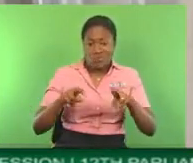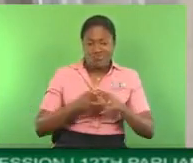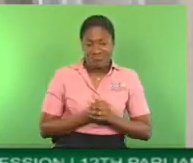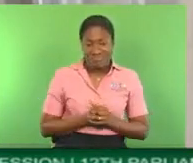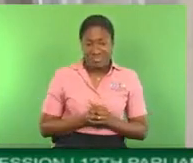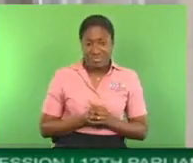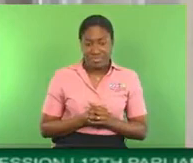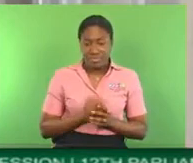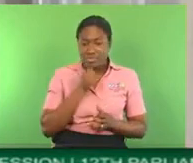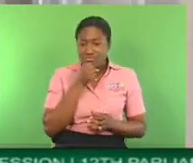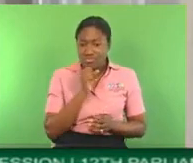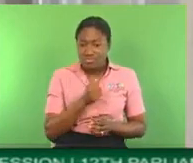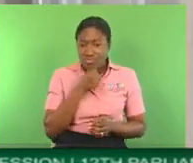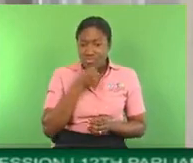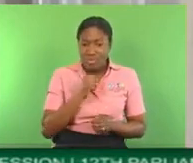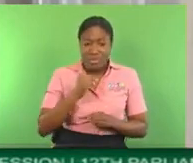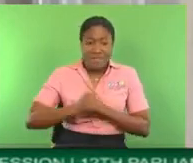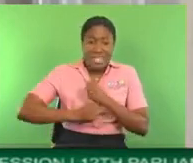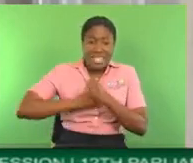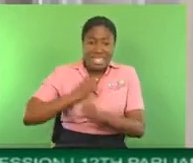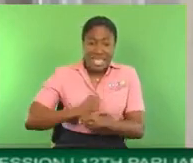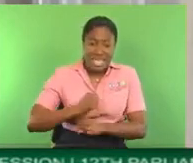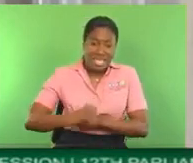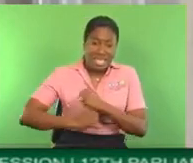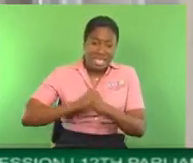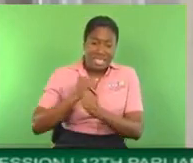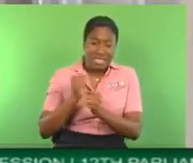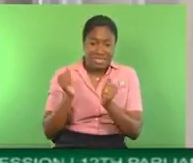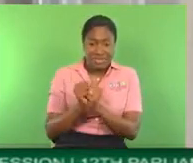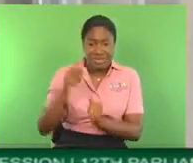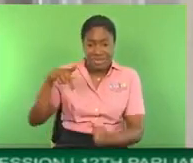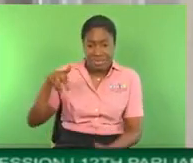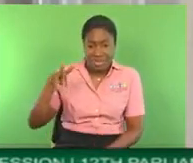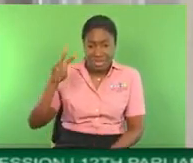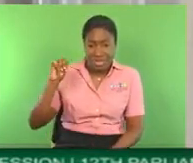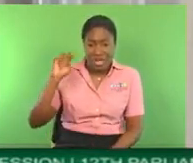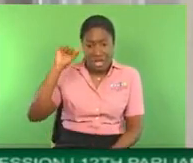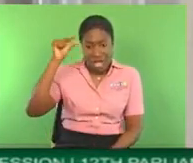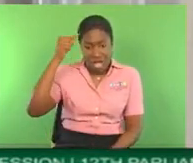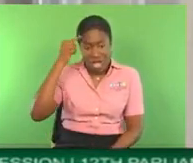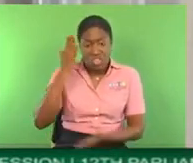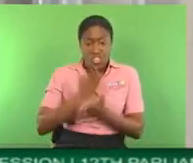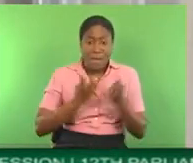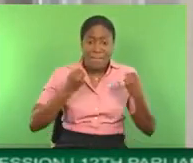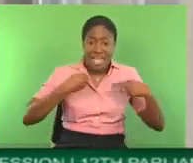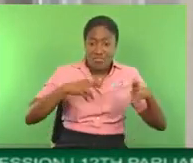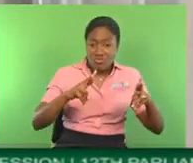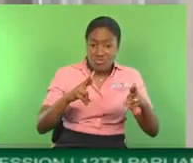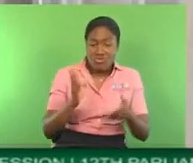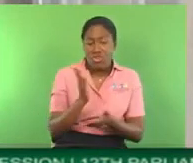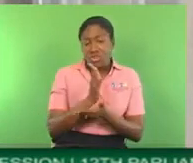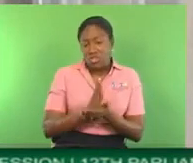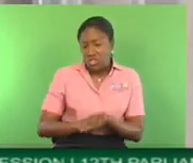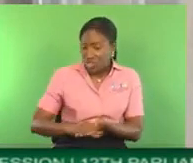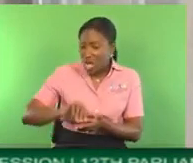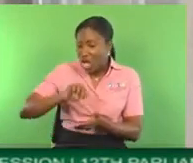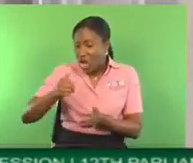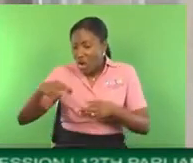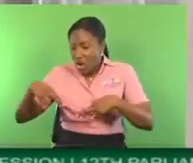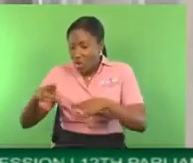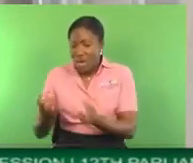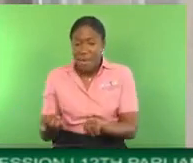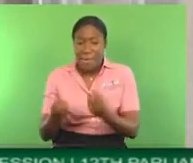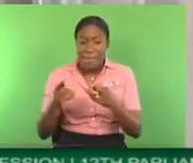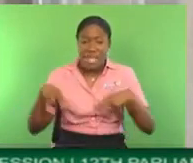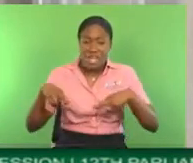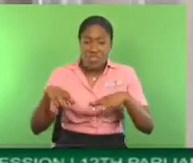been dilapidated for years under this administration. Some main roads, some secondary roads. Many roads that lead